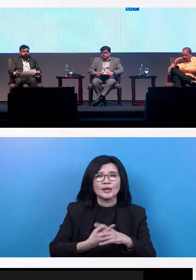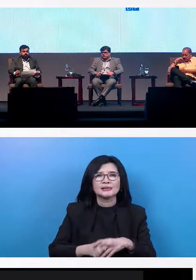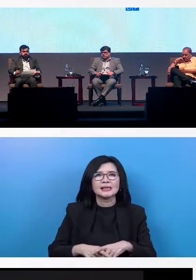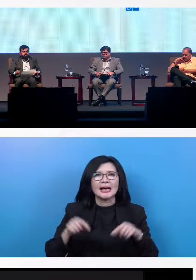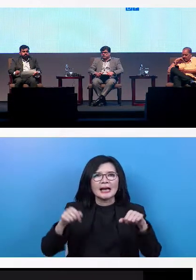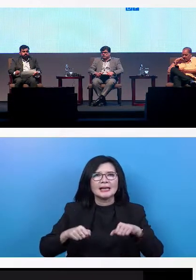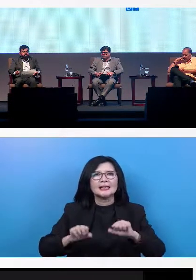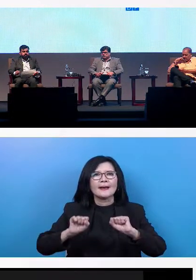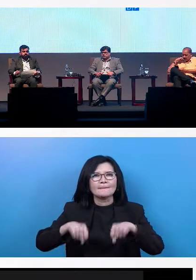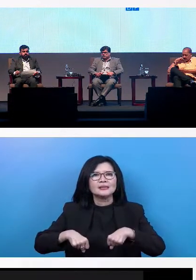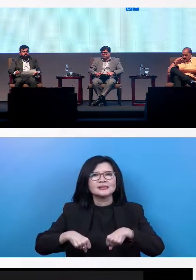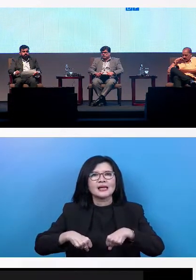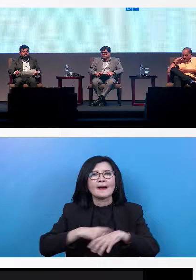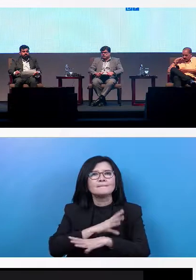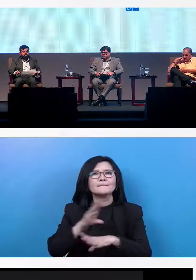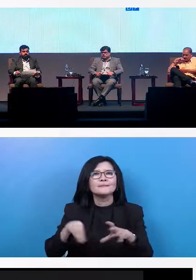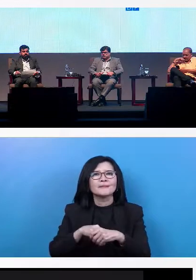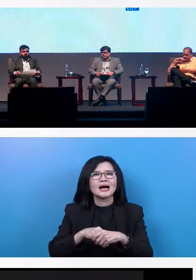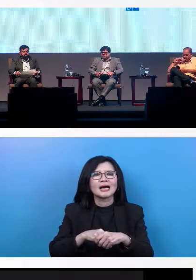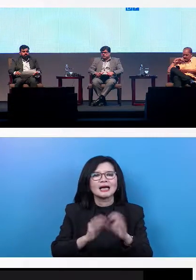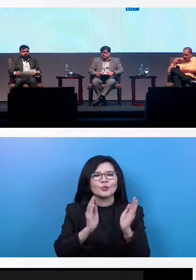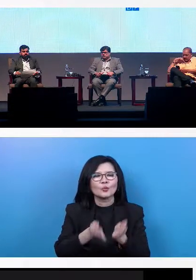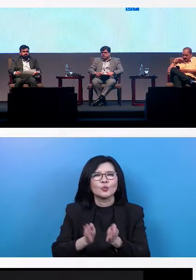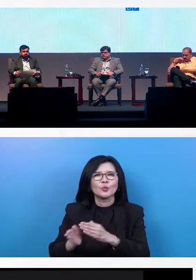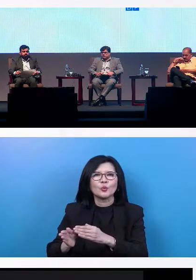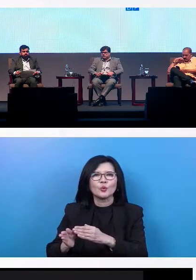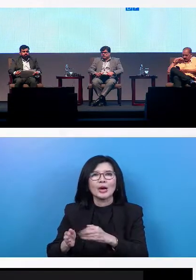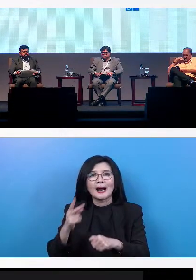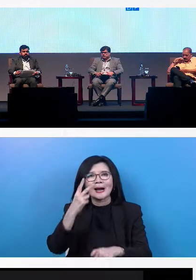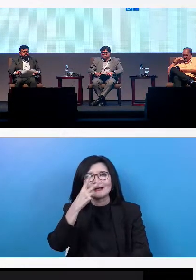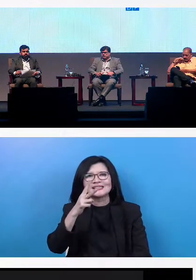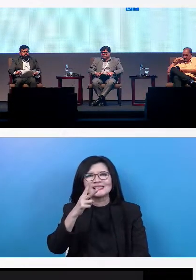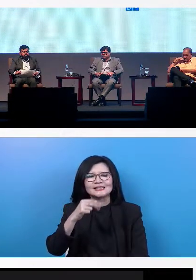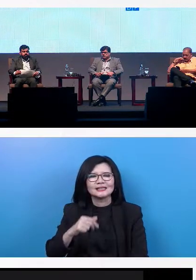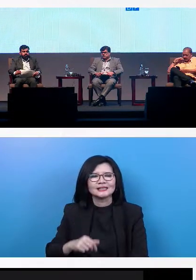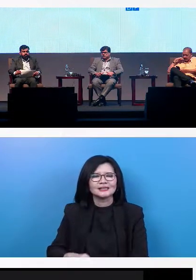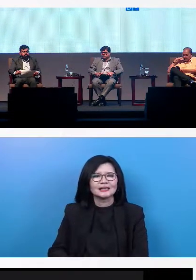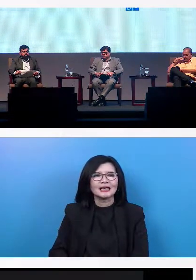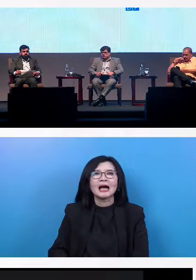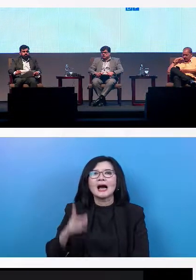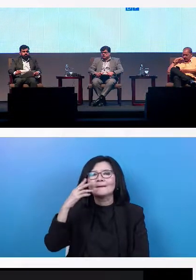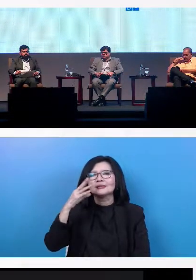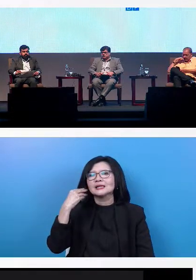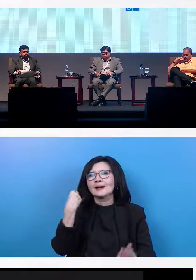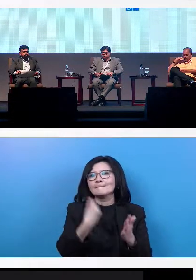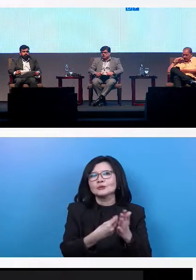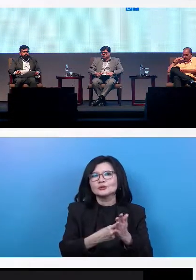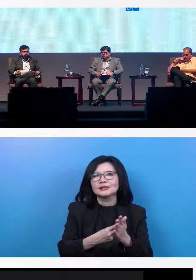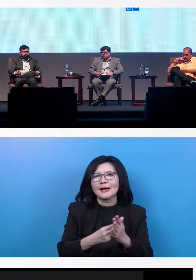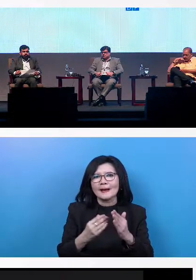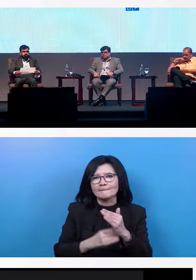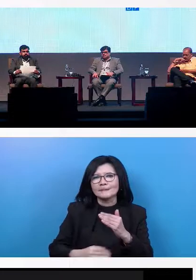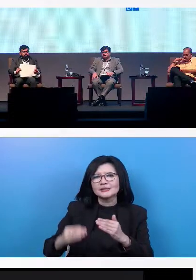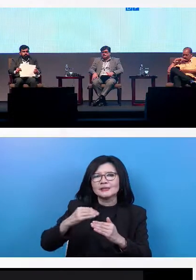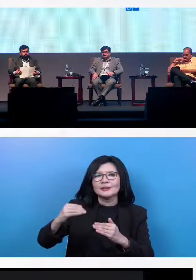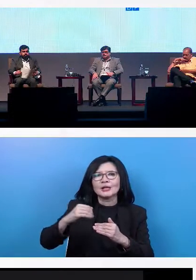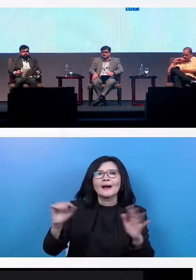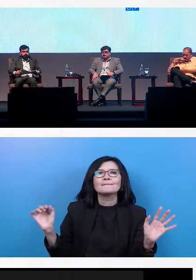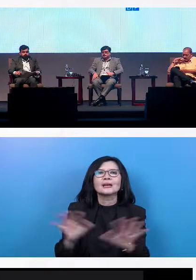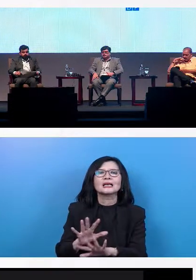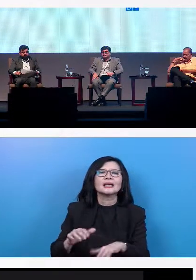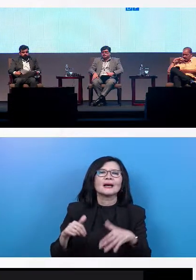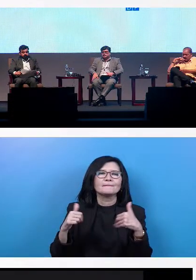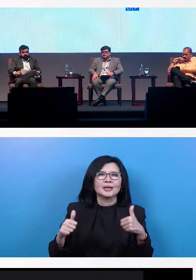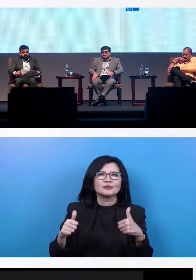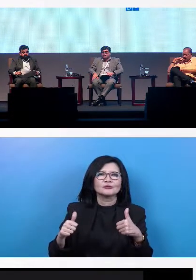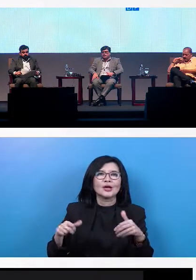we're actually involved in all industries because we insure all industries. And if we can drive better practices through the insurance mechanism